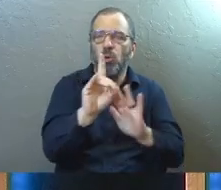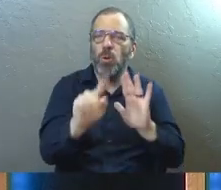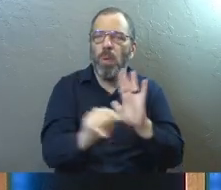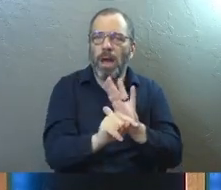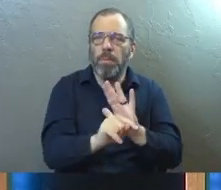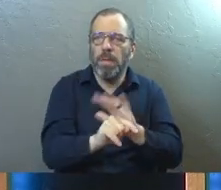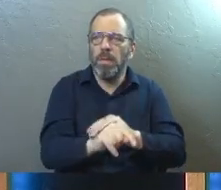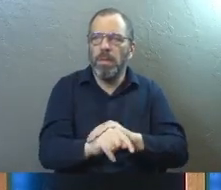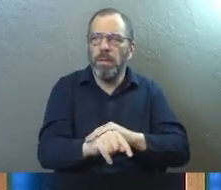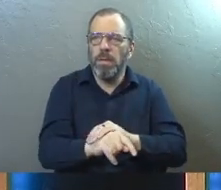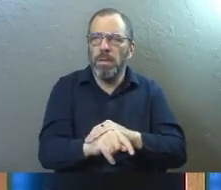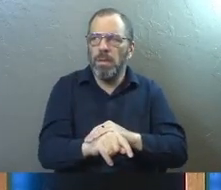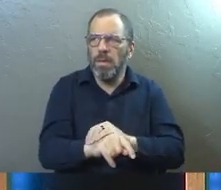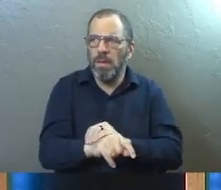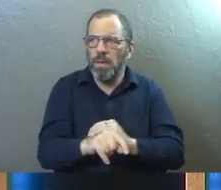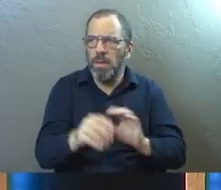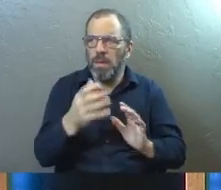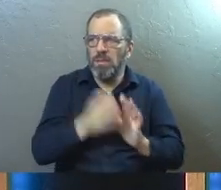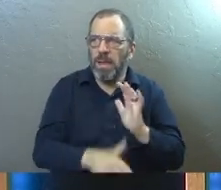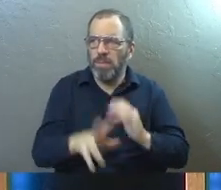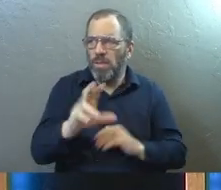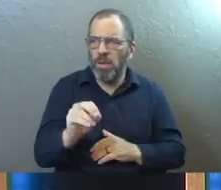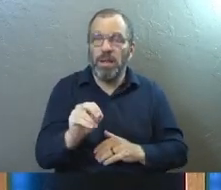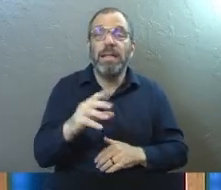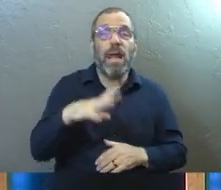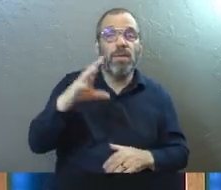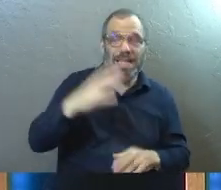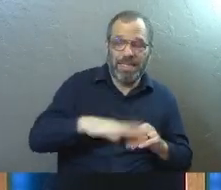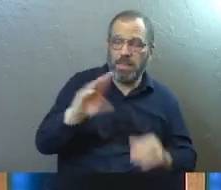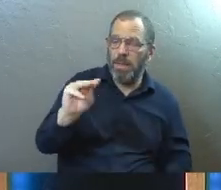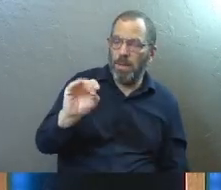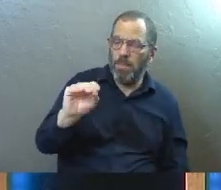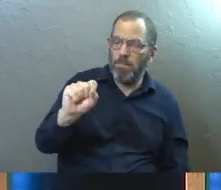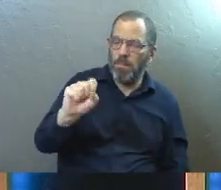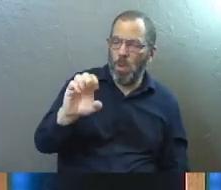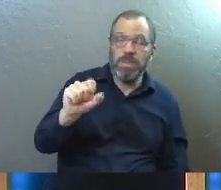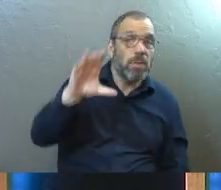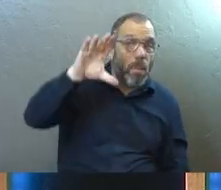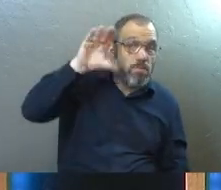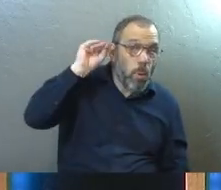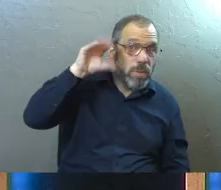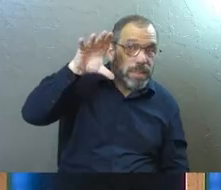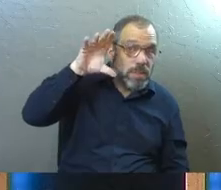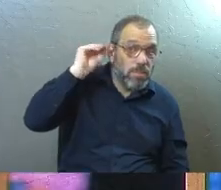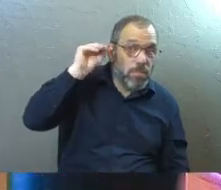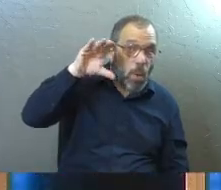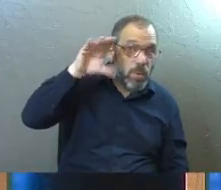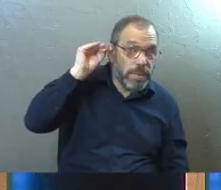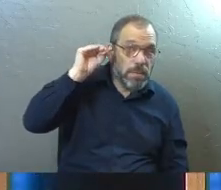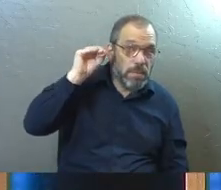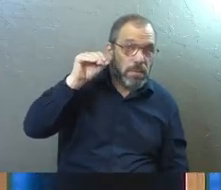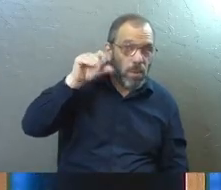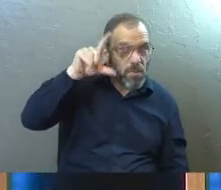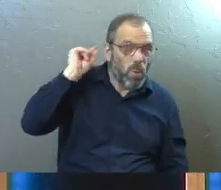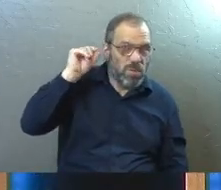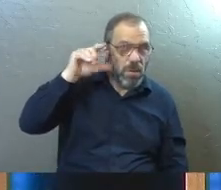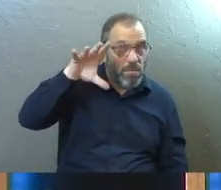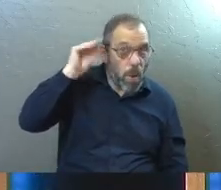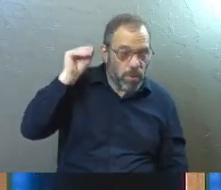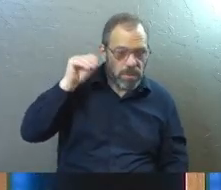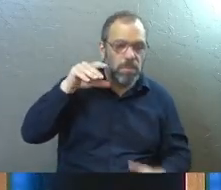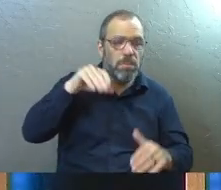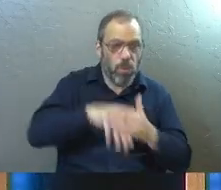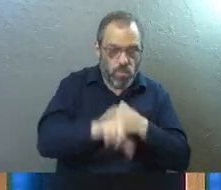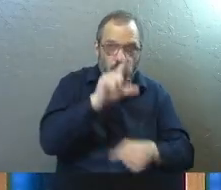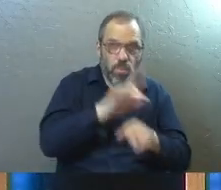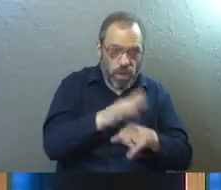is just some context. So this is Moses, and he's talking to the Israelites as they're getting ready to go into the promised land that God has